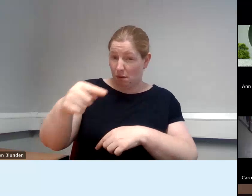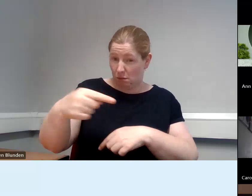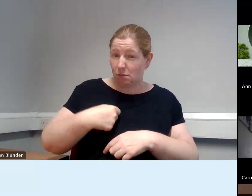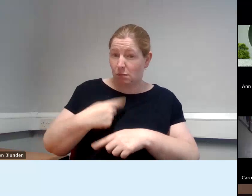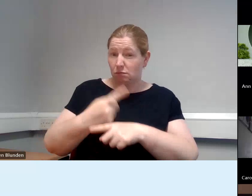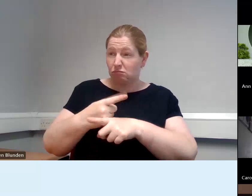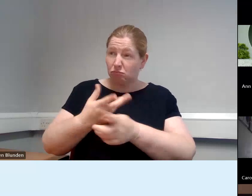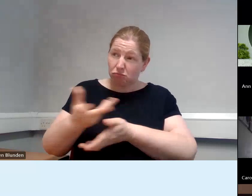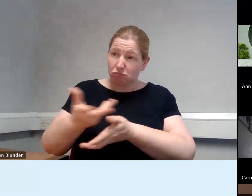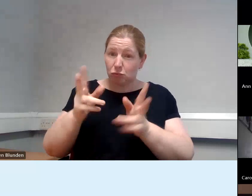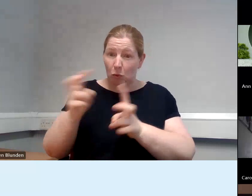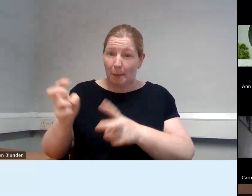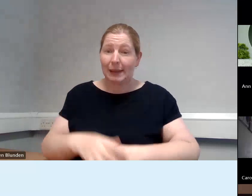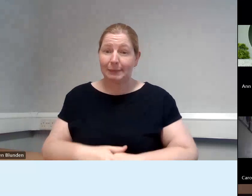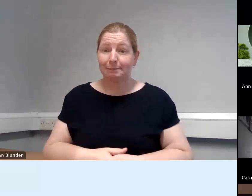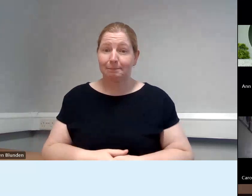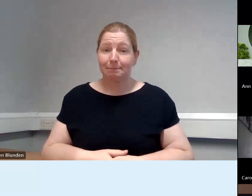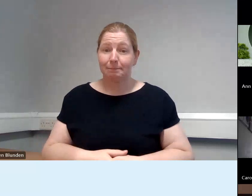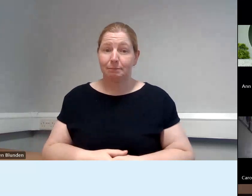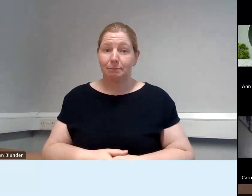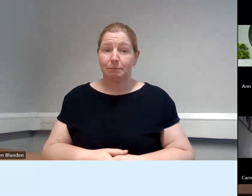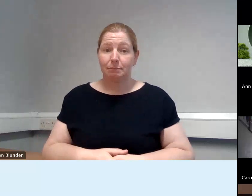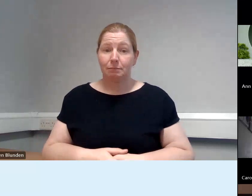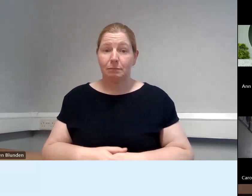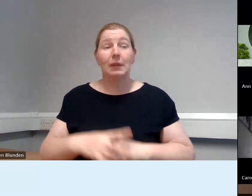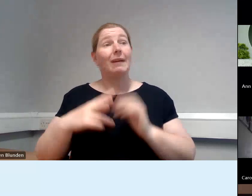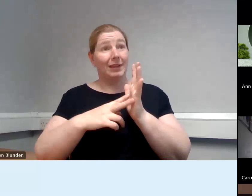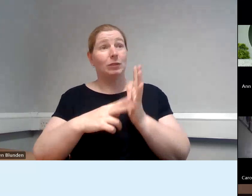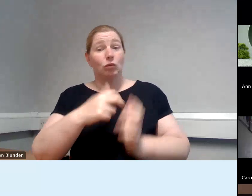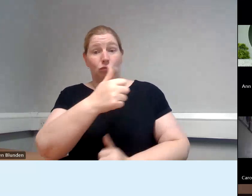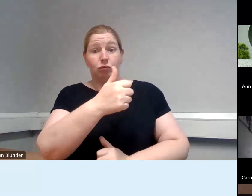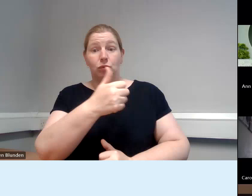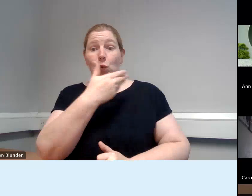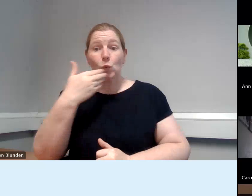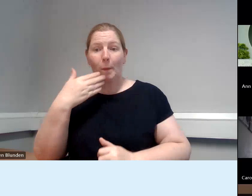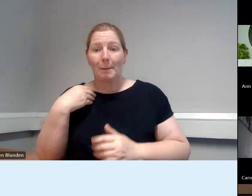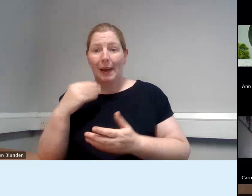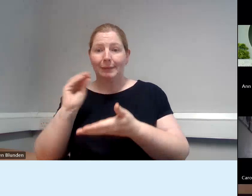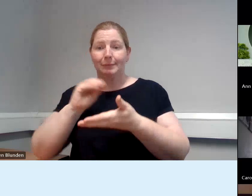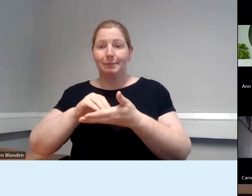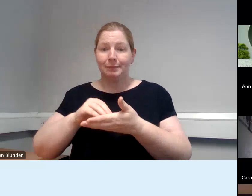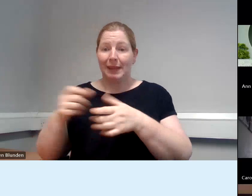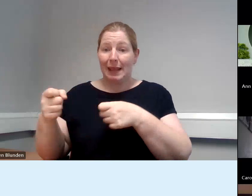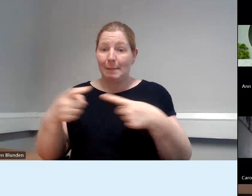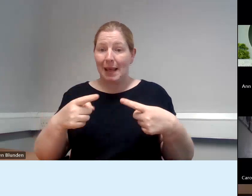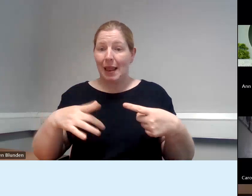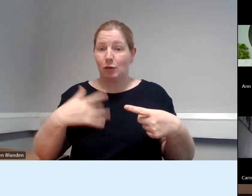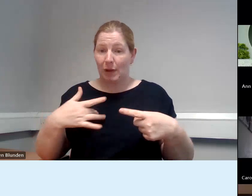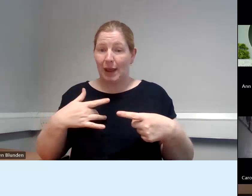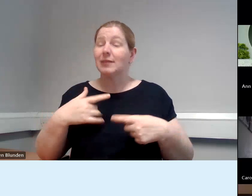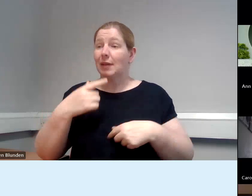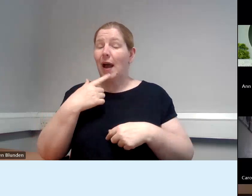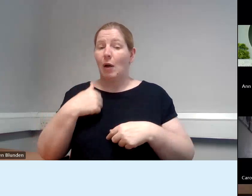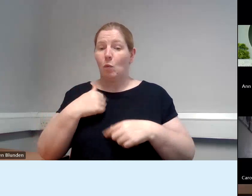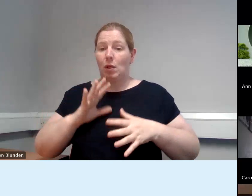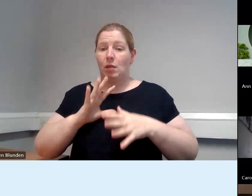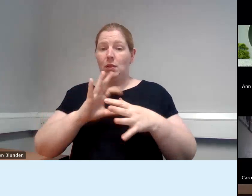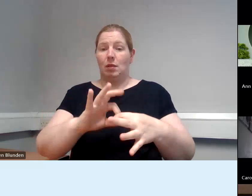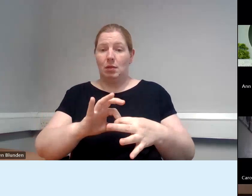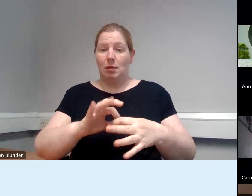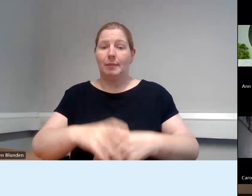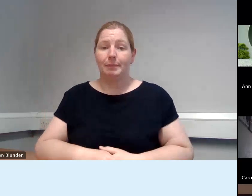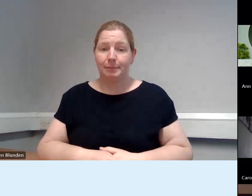that relationship. Yeah, absolutely. Rachel, if you don't mind dropping your email address into the chat, I'll happily reach out.